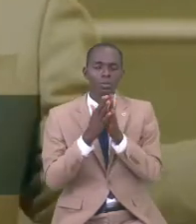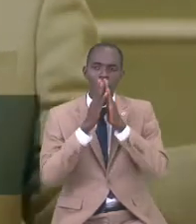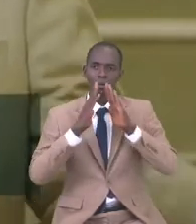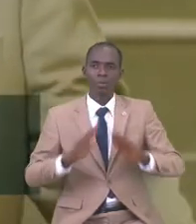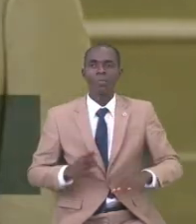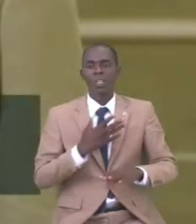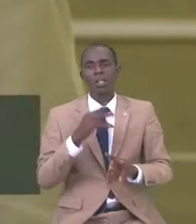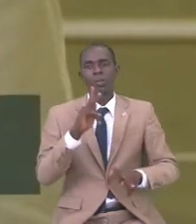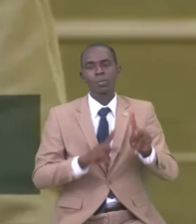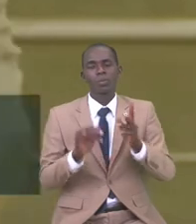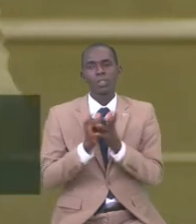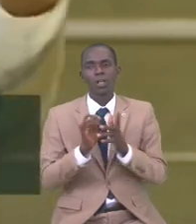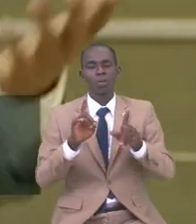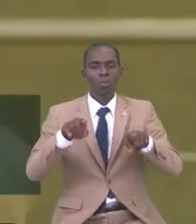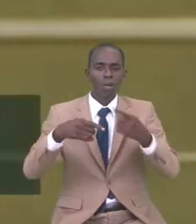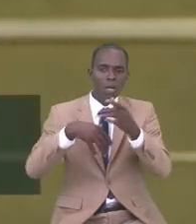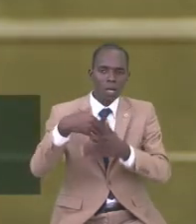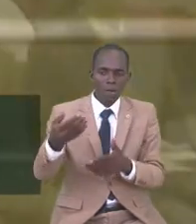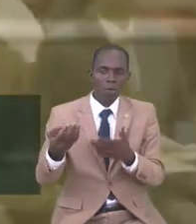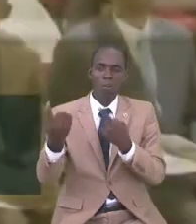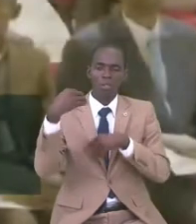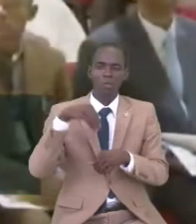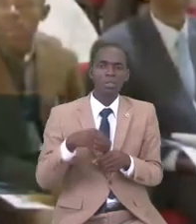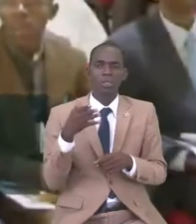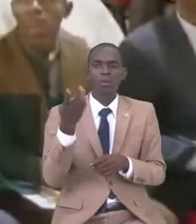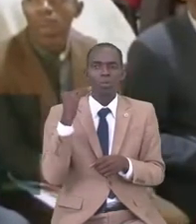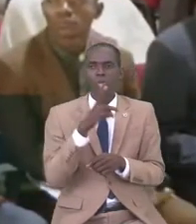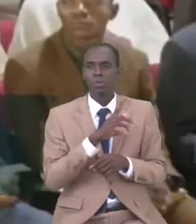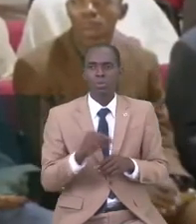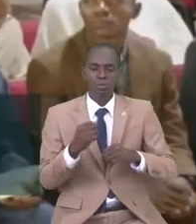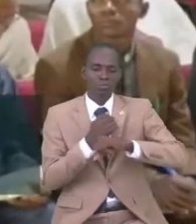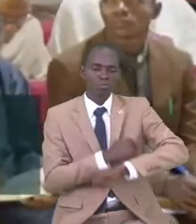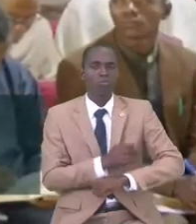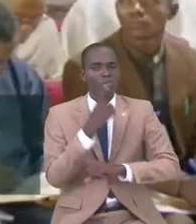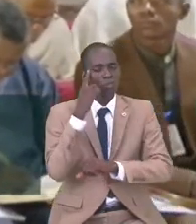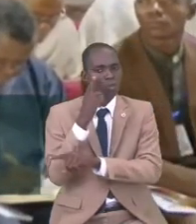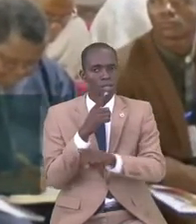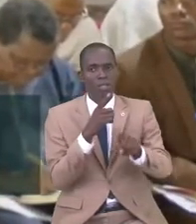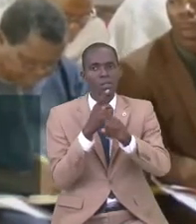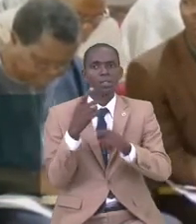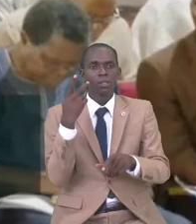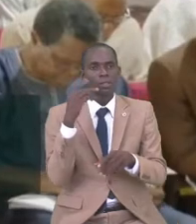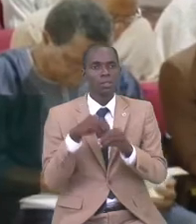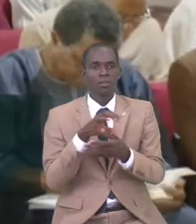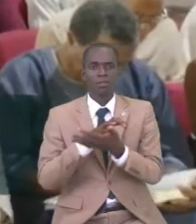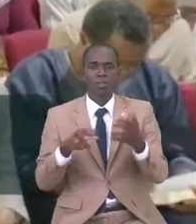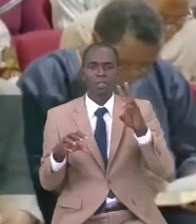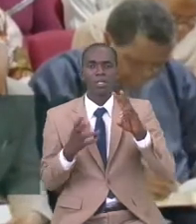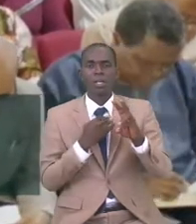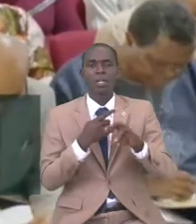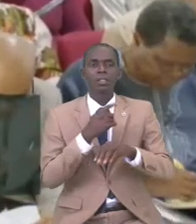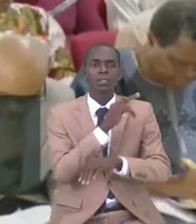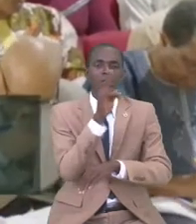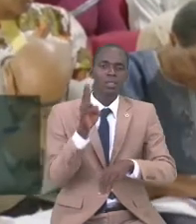that went out or came in, there was no security. Look at verse 6 there. In verse 6, it says, a